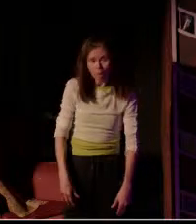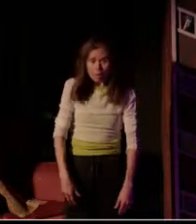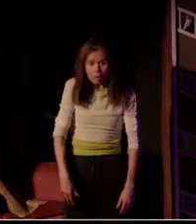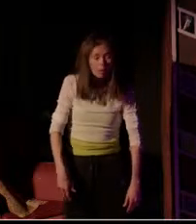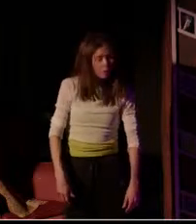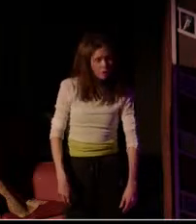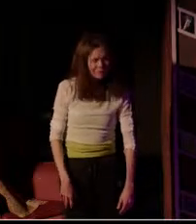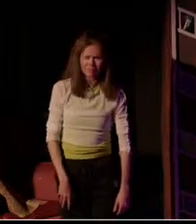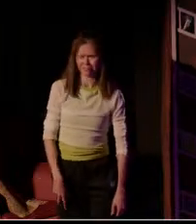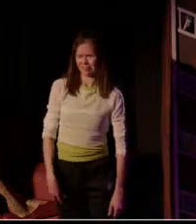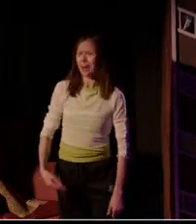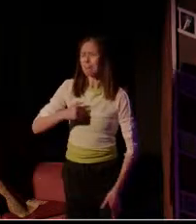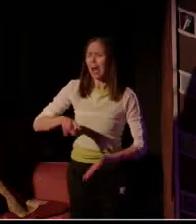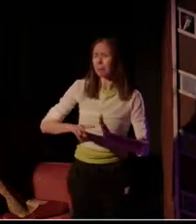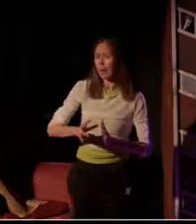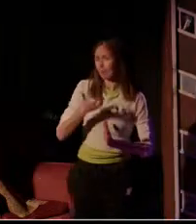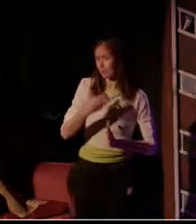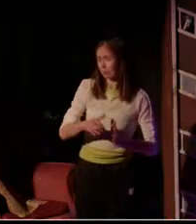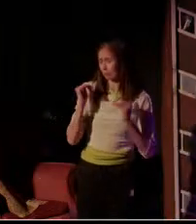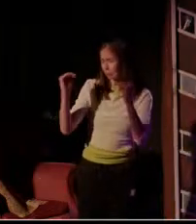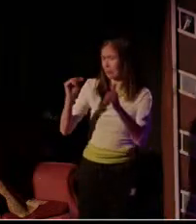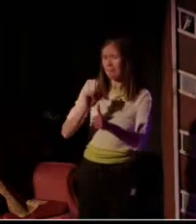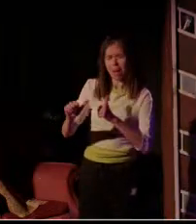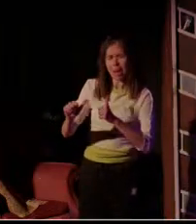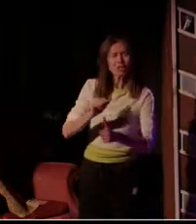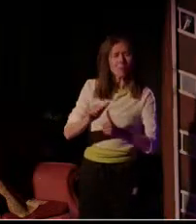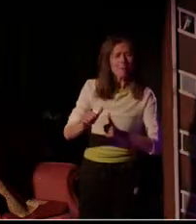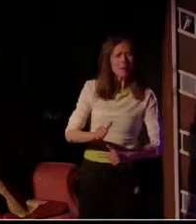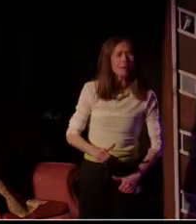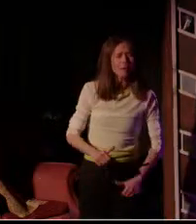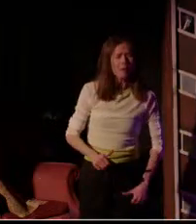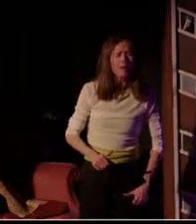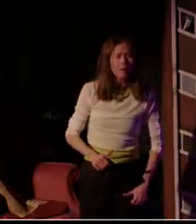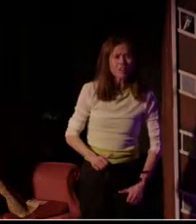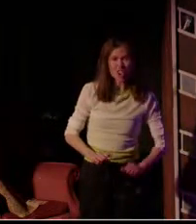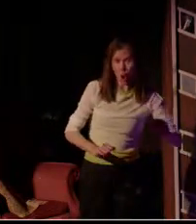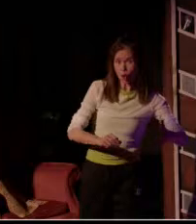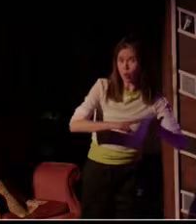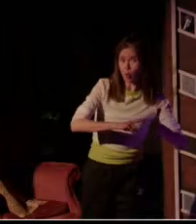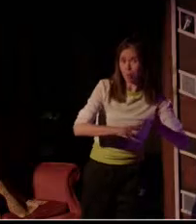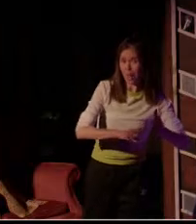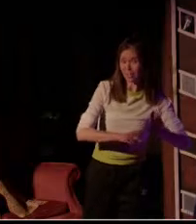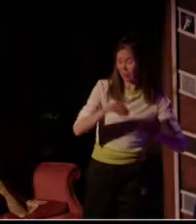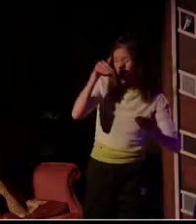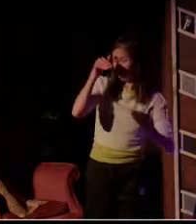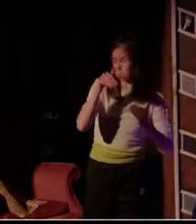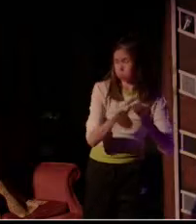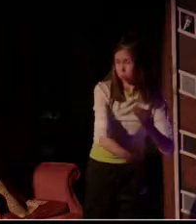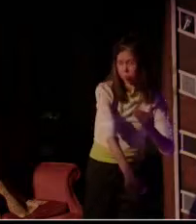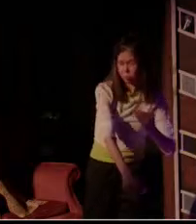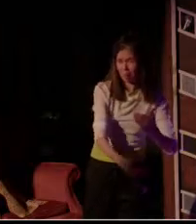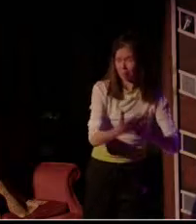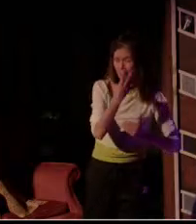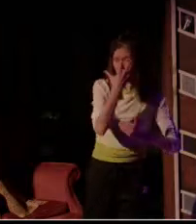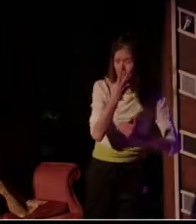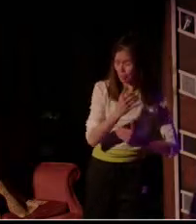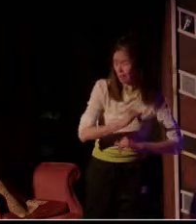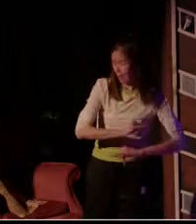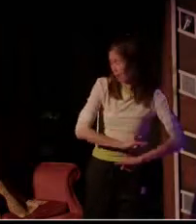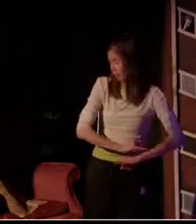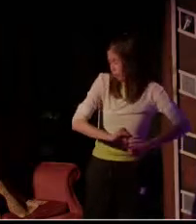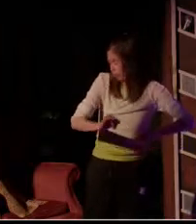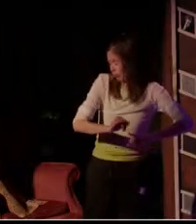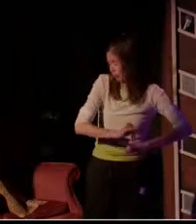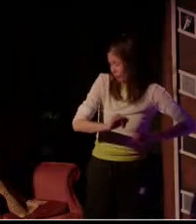unpathed waters, miseries to spare, no one to help you. You'd swap one misfortune